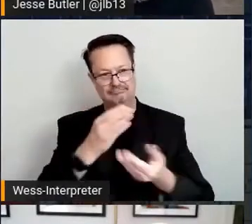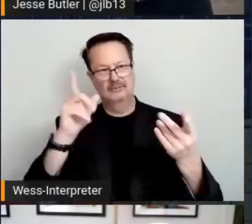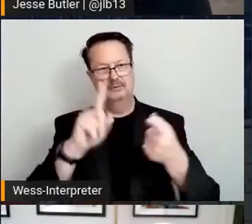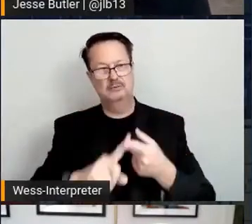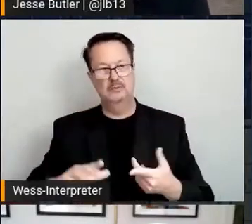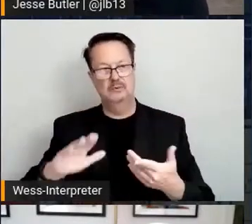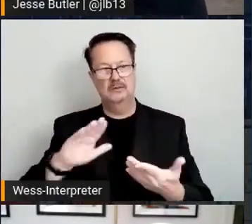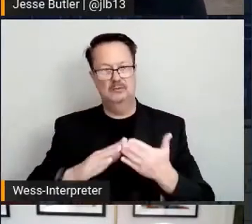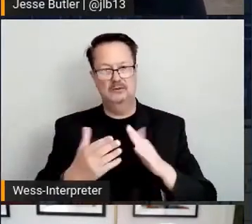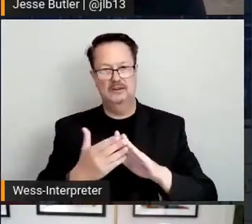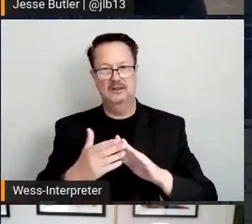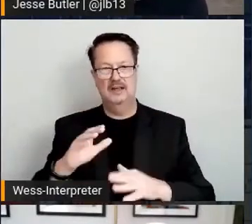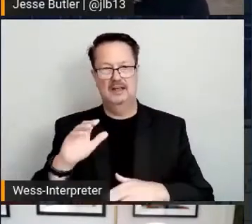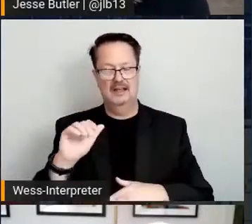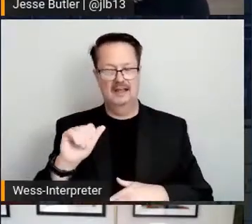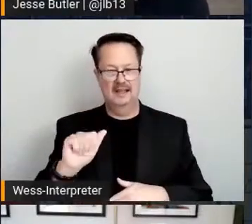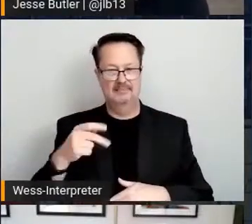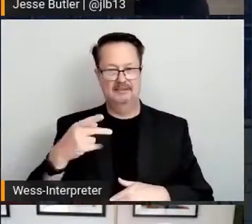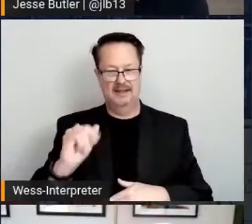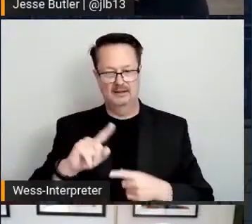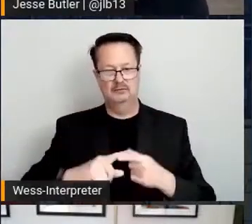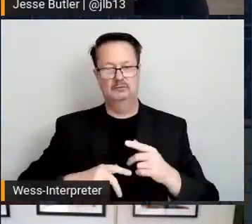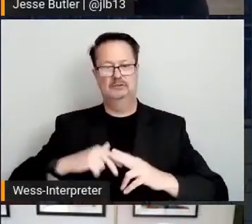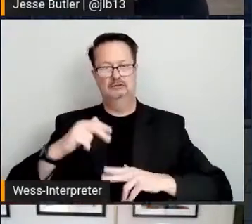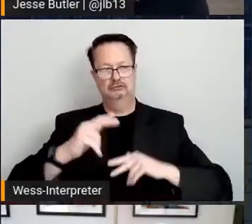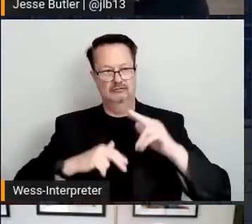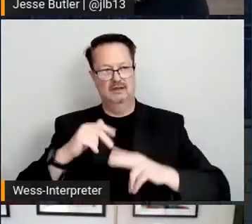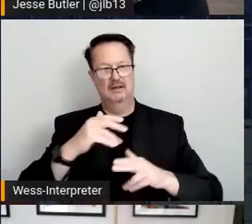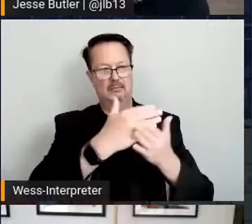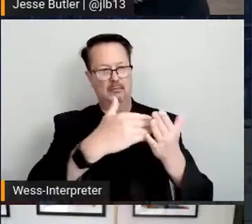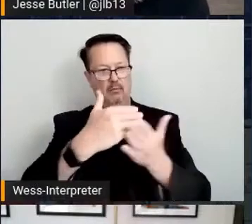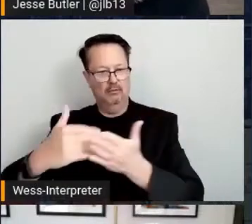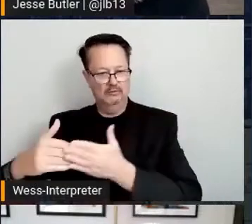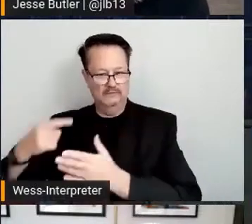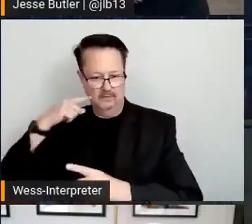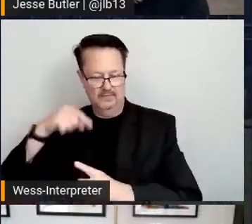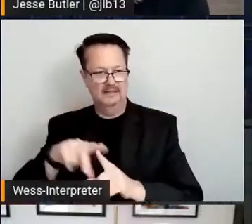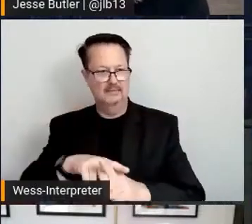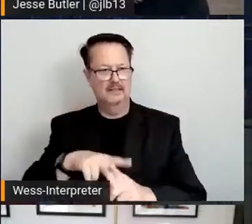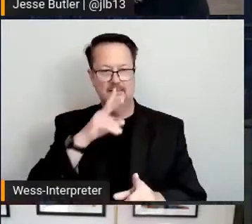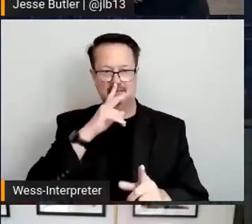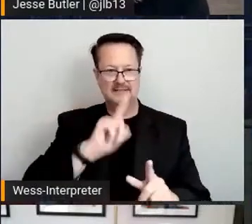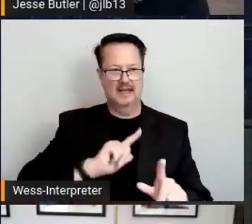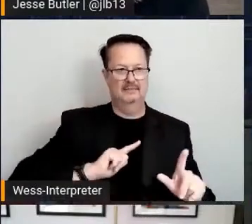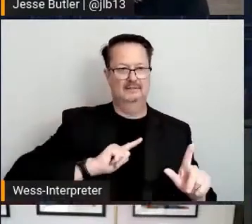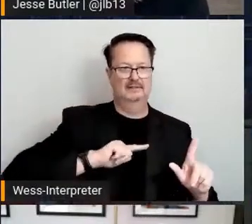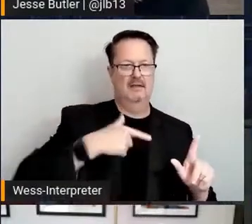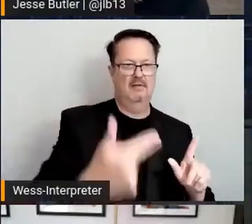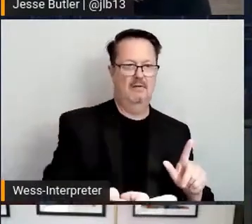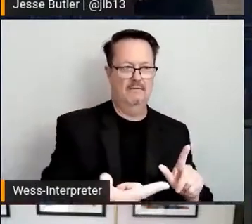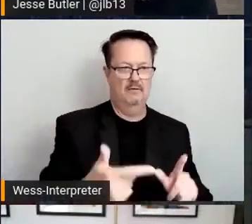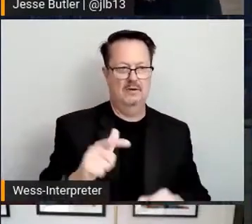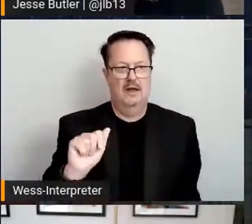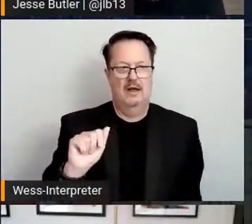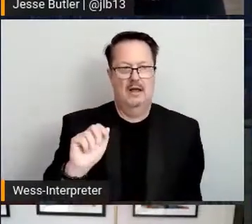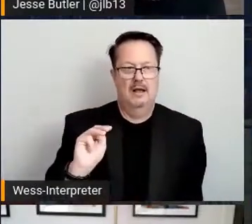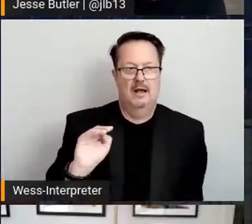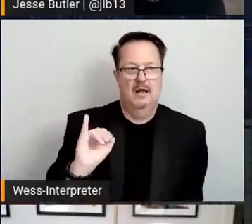API to construct all of the pieces of his application. So let's see, I'm going to hand it over to Amin.